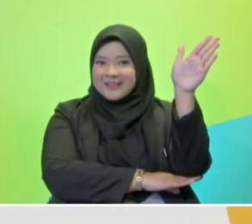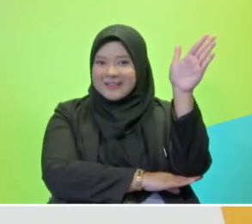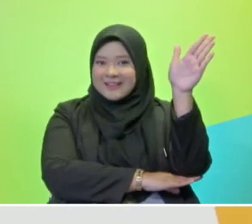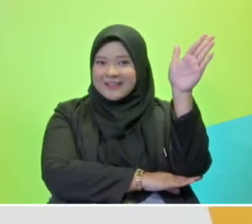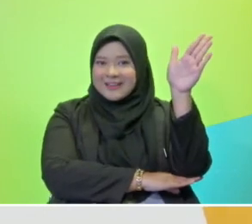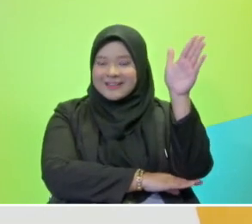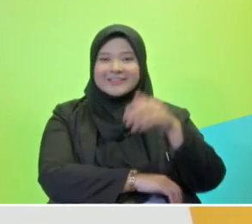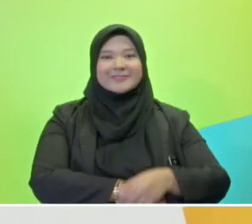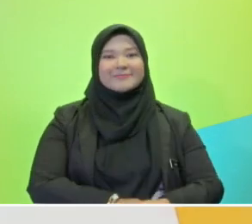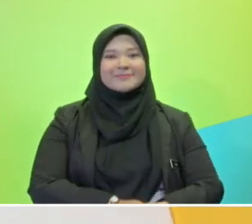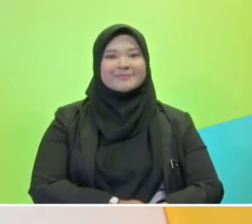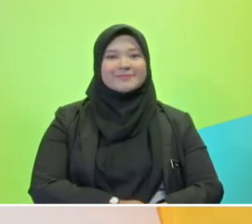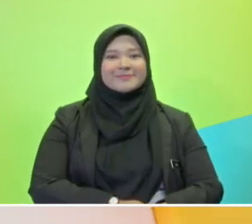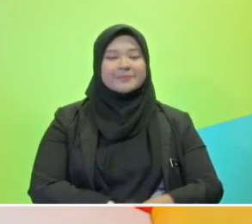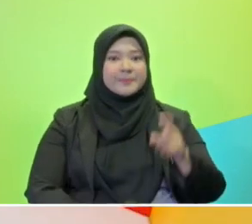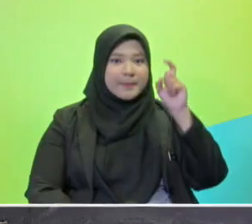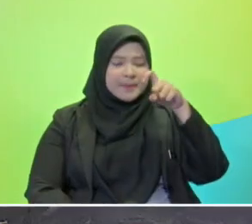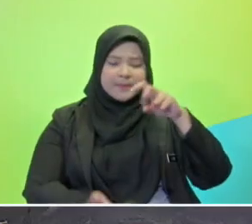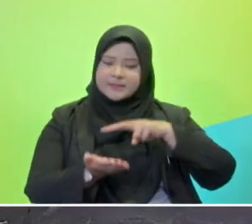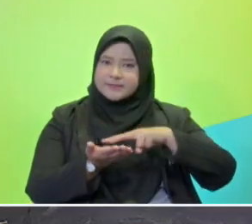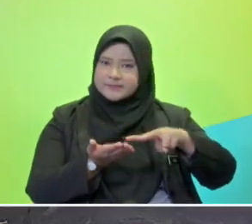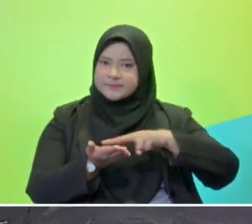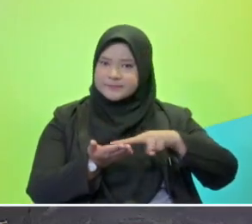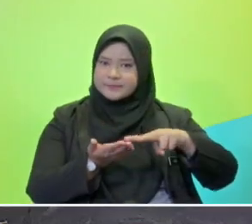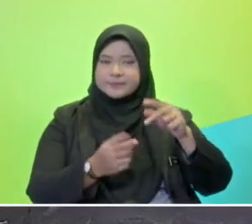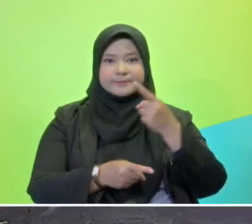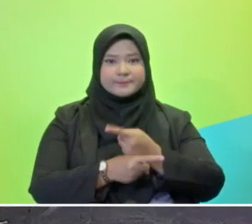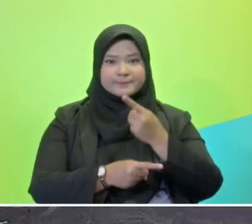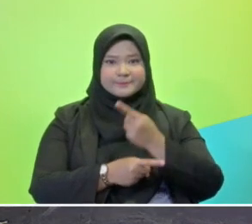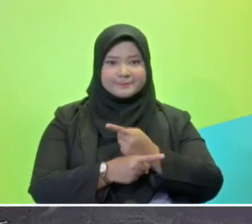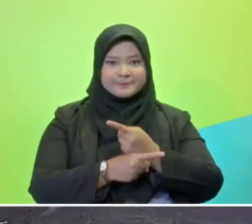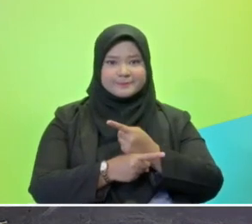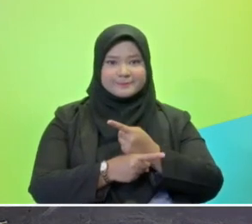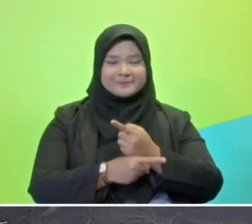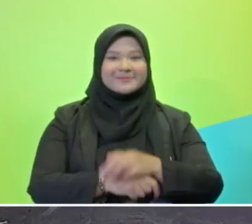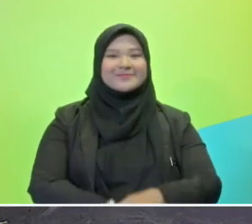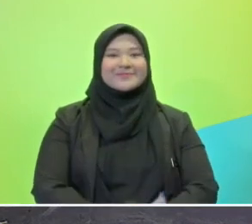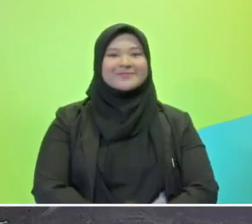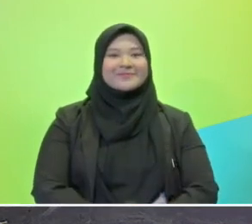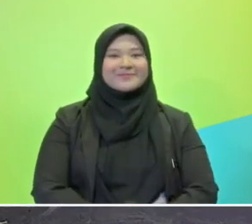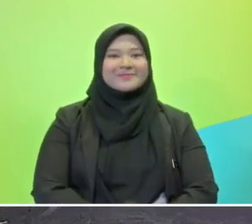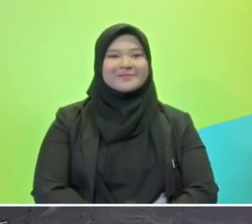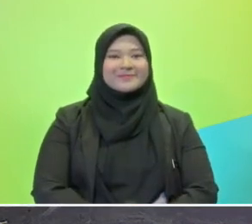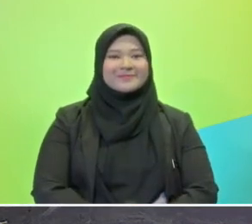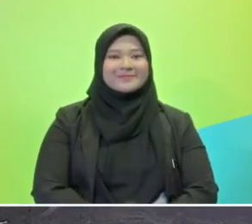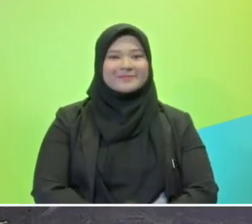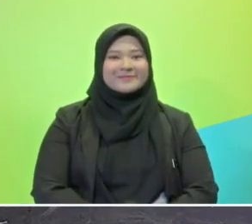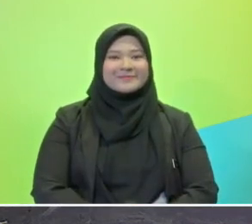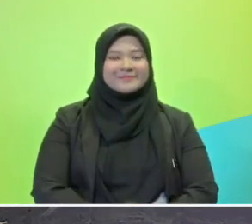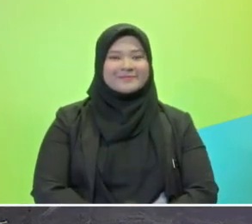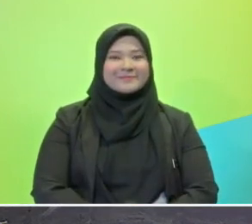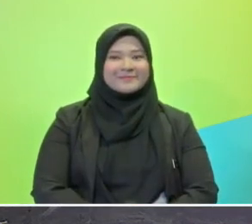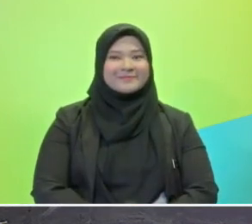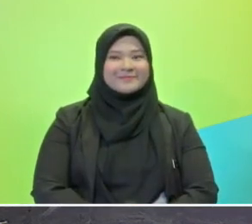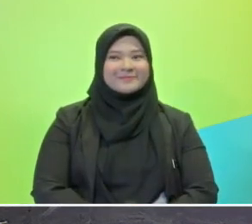will give you a unicorn. Yes, a unicorn for you if you got it correct, okay? All right, we're going to start with Mirza. Mm-hmm. Let's go, Mirza. Okay.